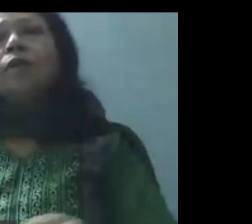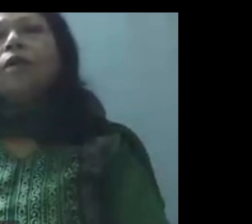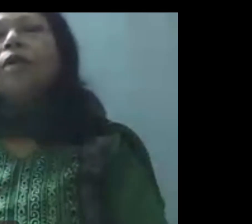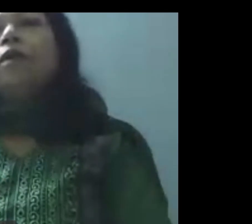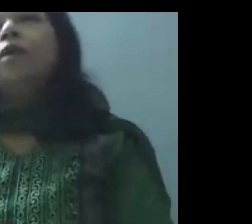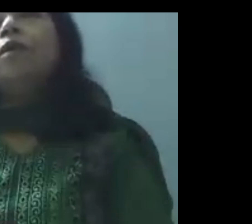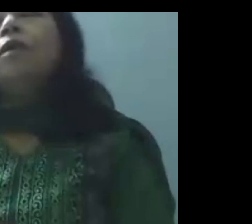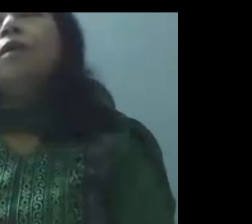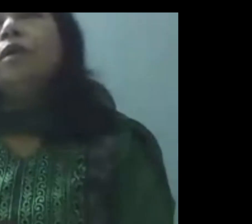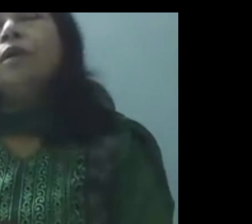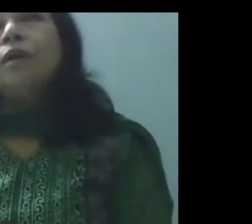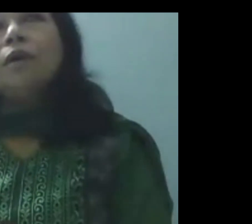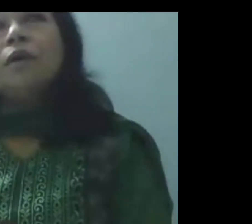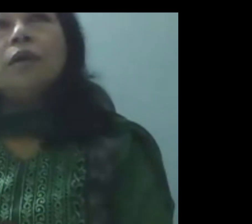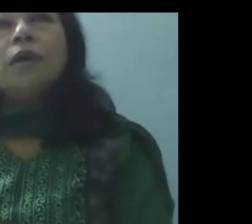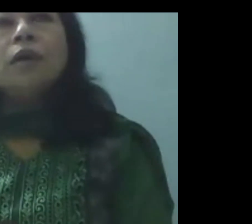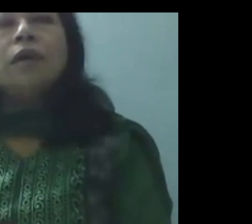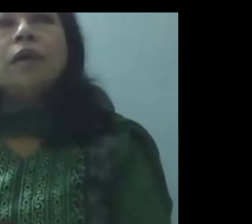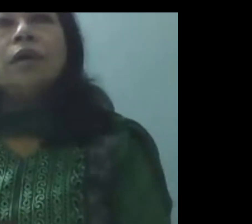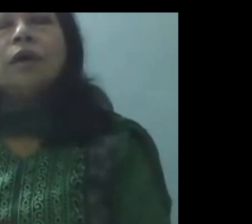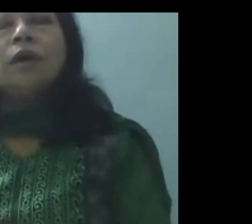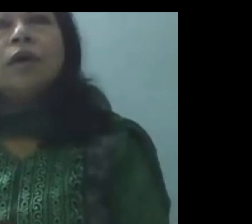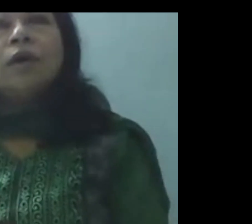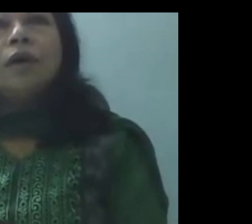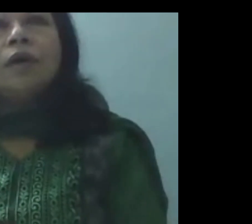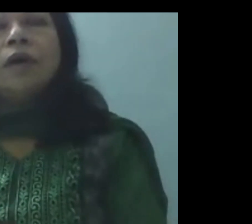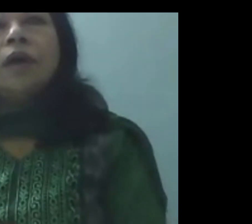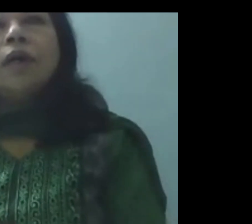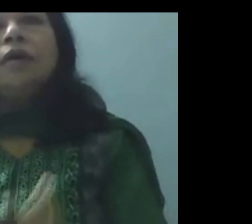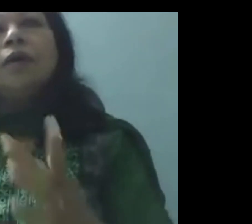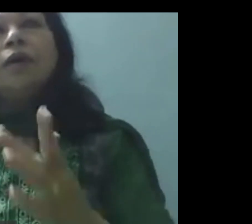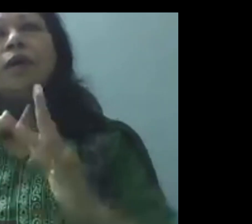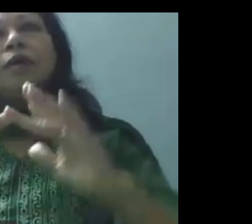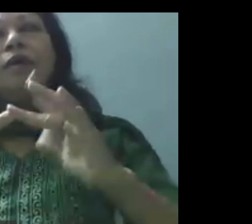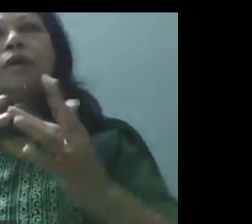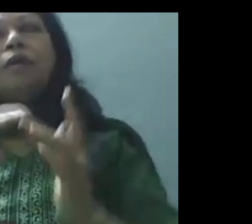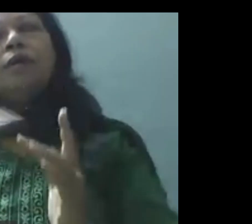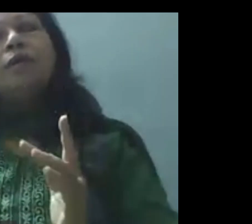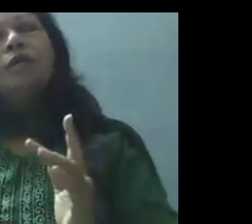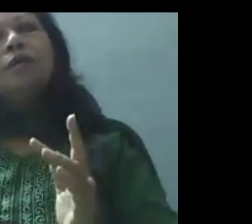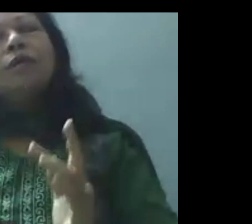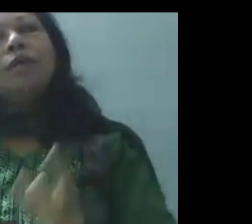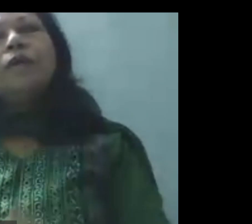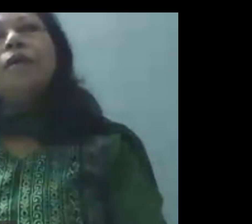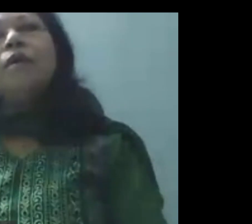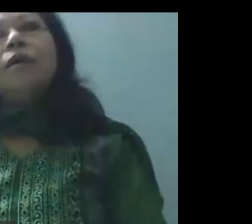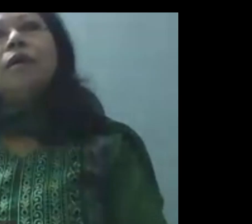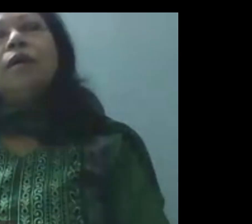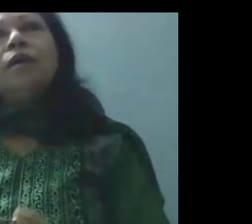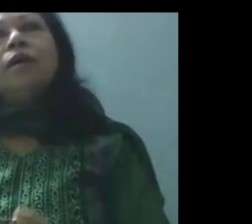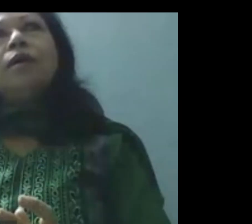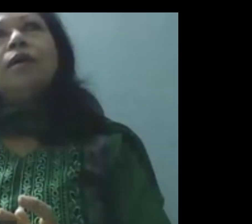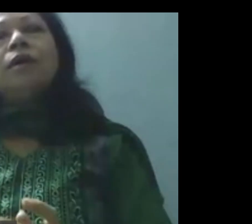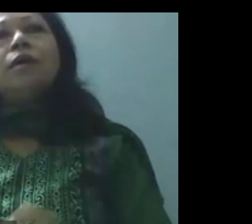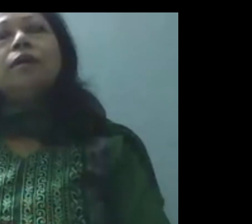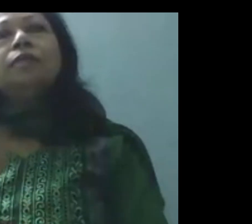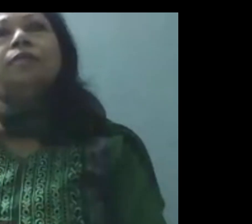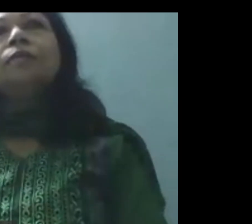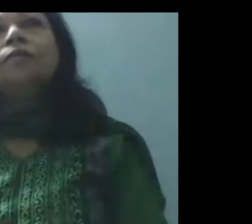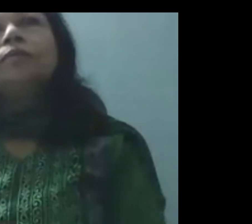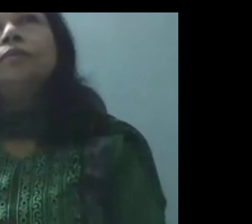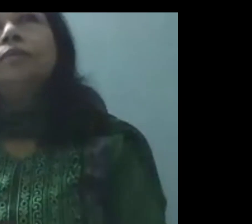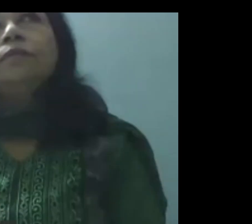quarantine and working through the internet, I have really discovered